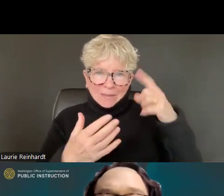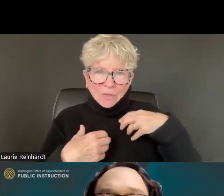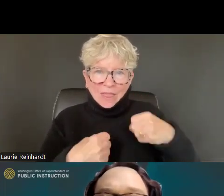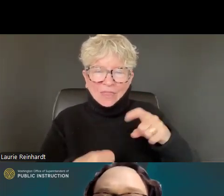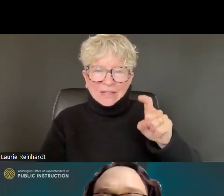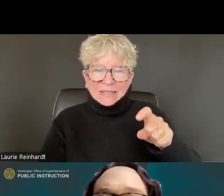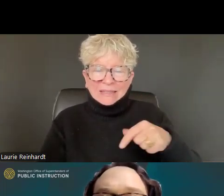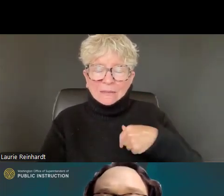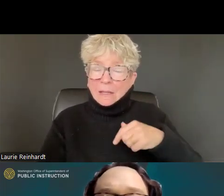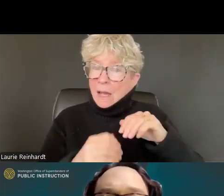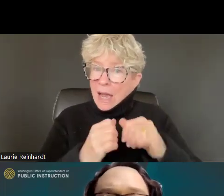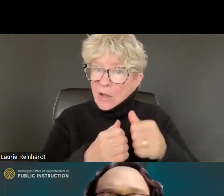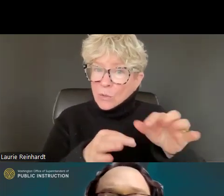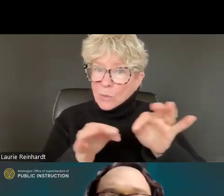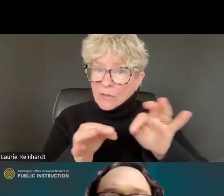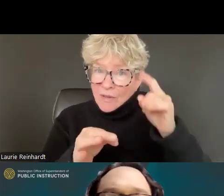literacy.